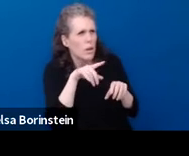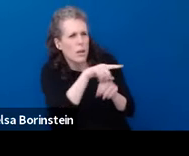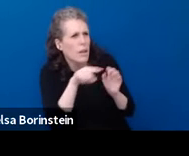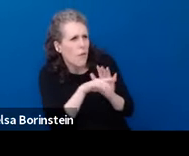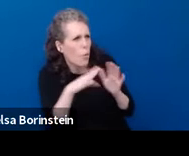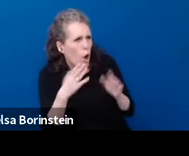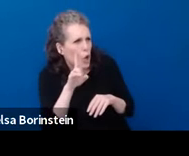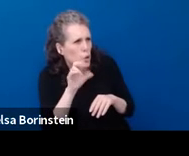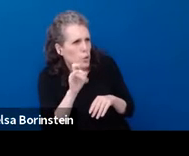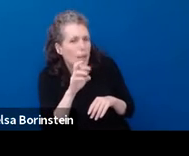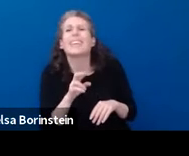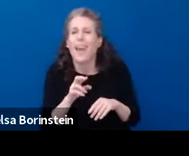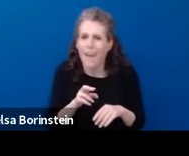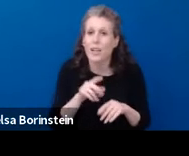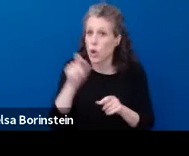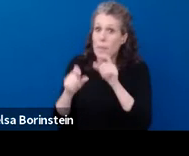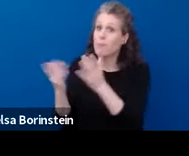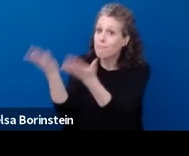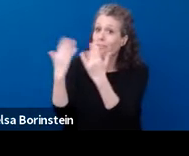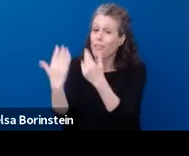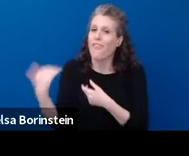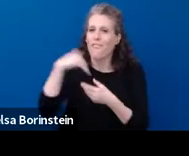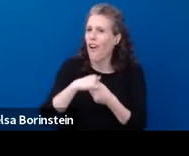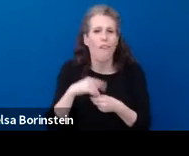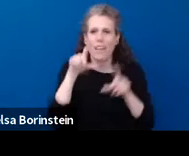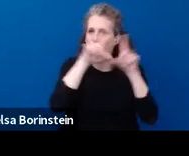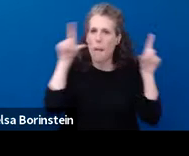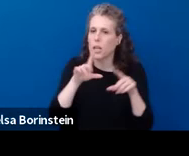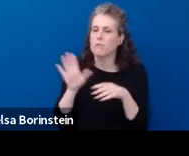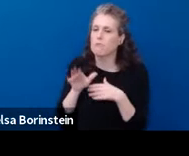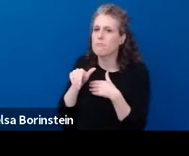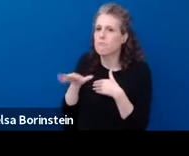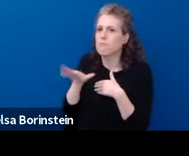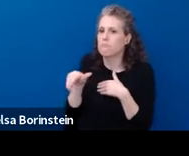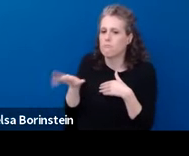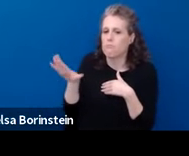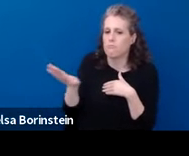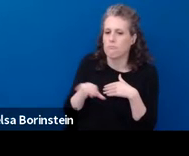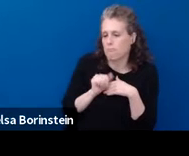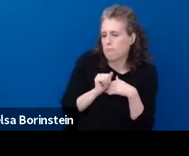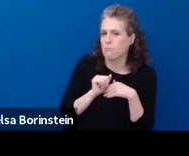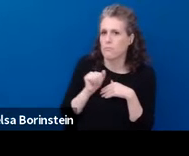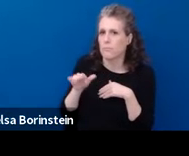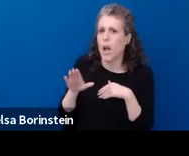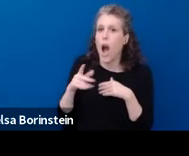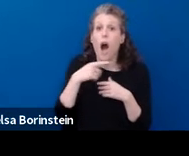about involving users? They are positive to the concept,